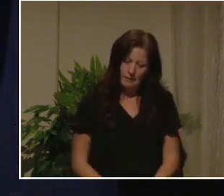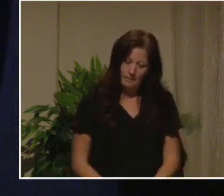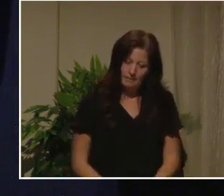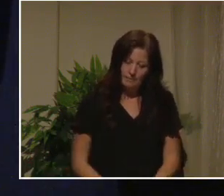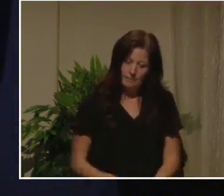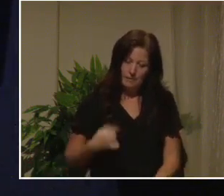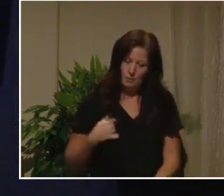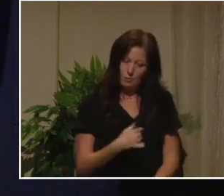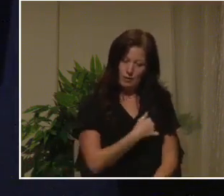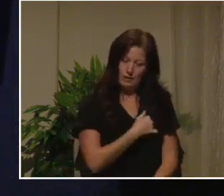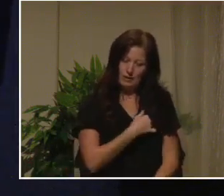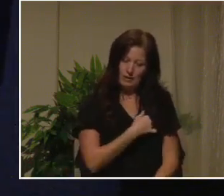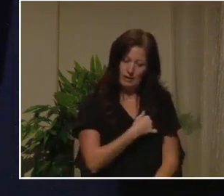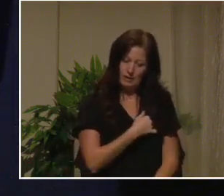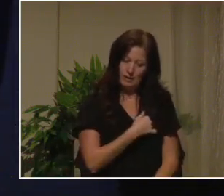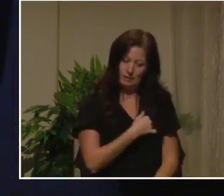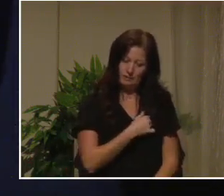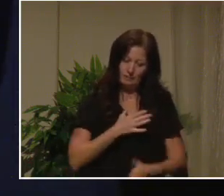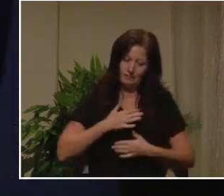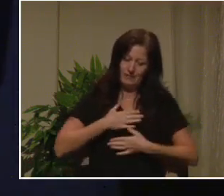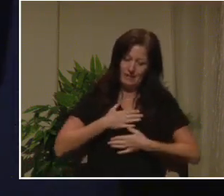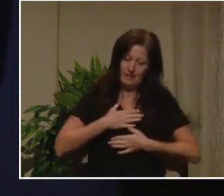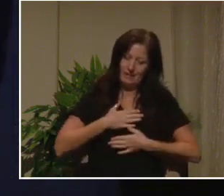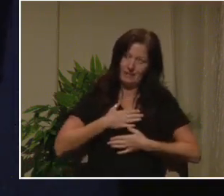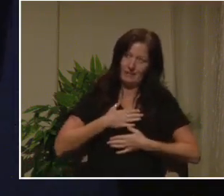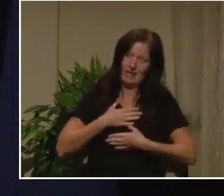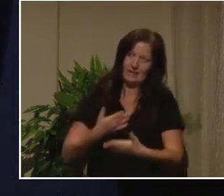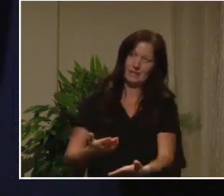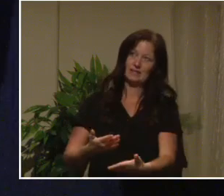we come before you and we confess.